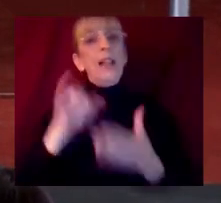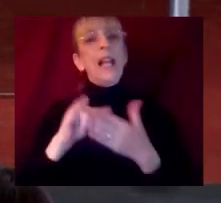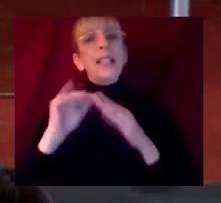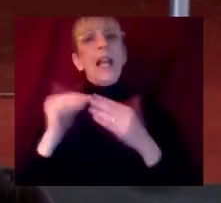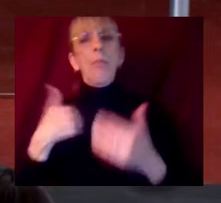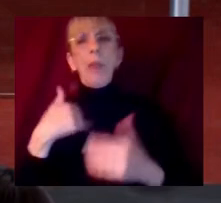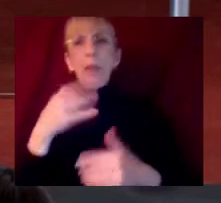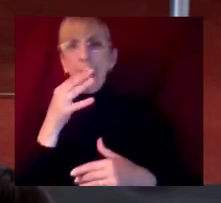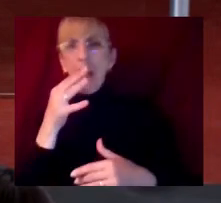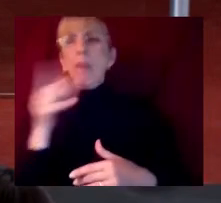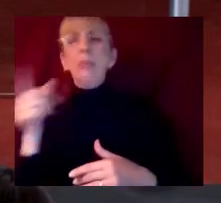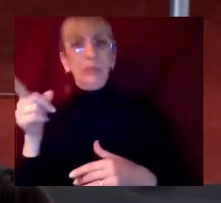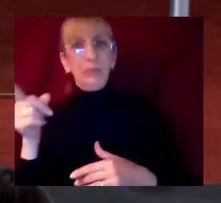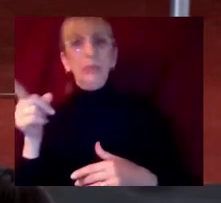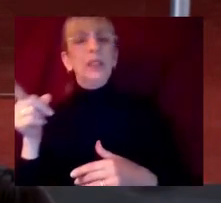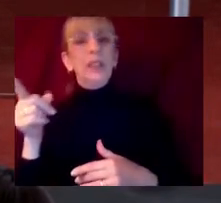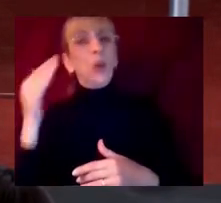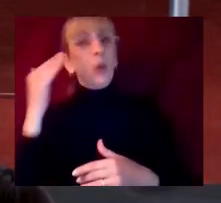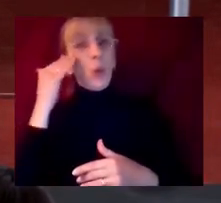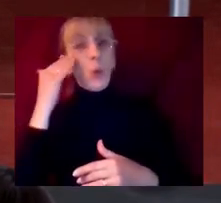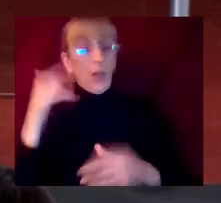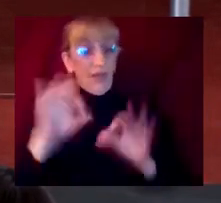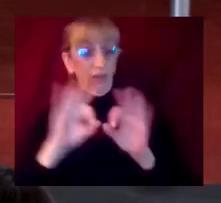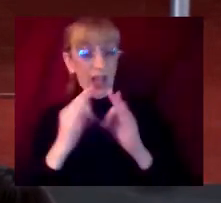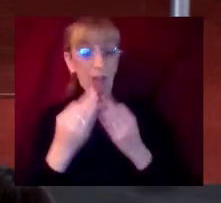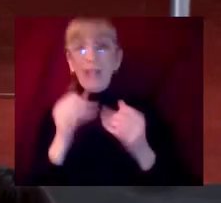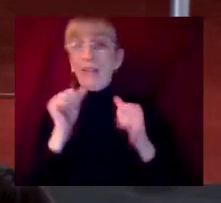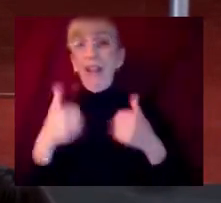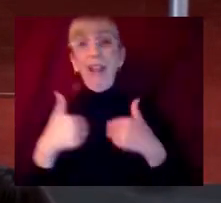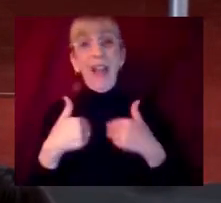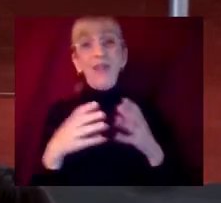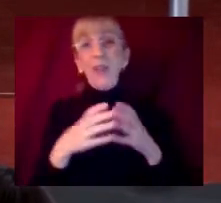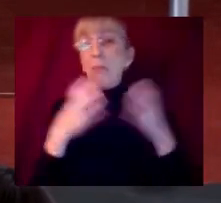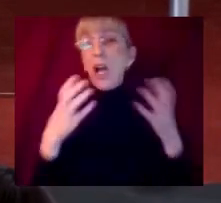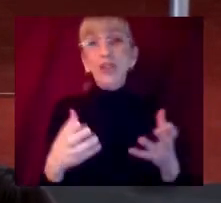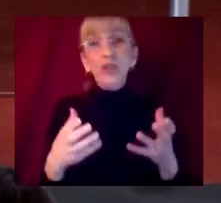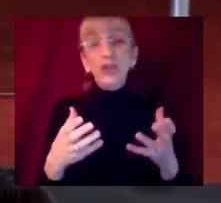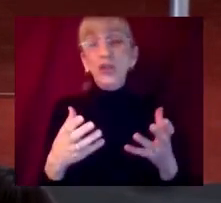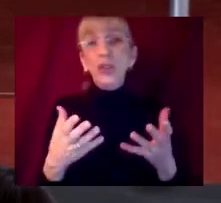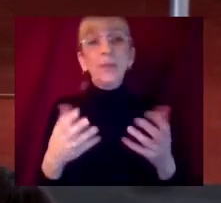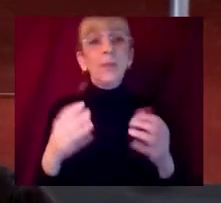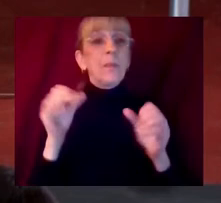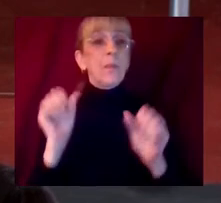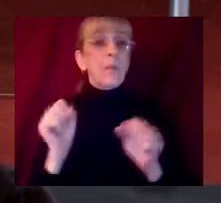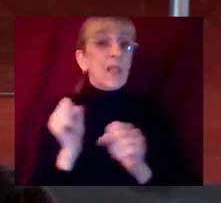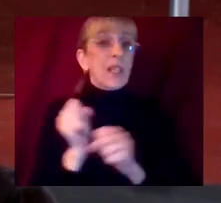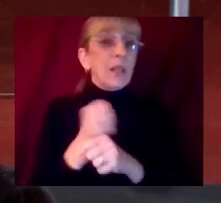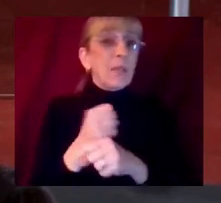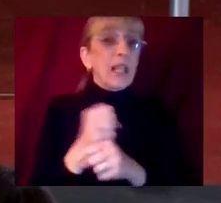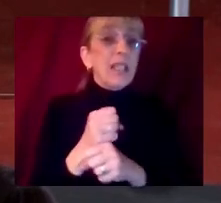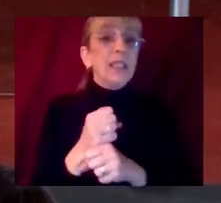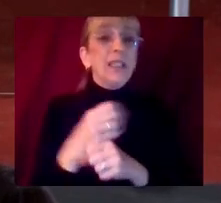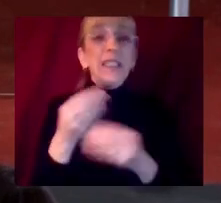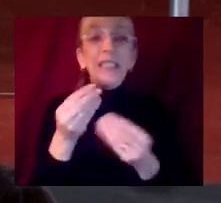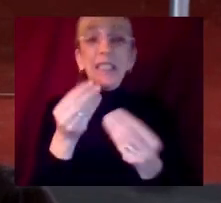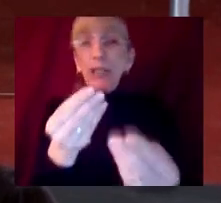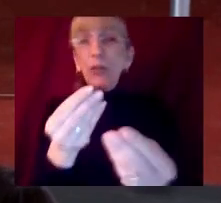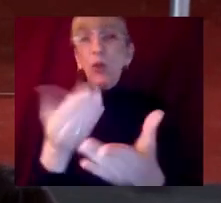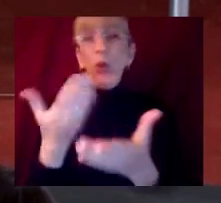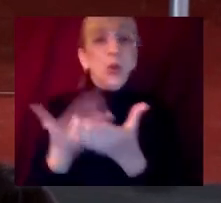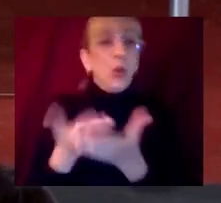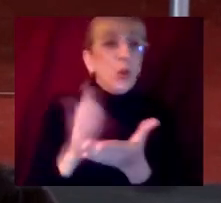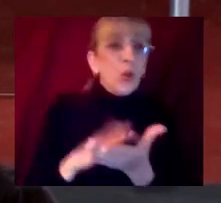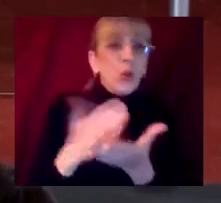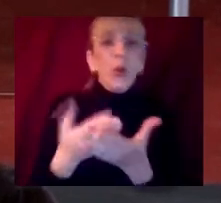have nothing, but she was just the kind of person that could tell you anything, make you sound good. She could cook anything, make it